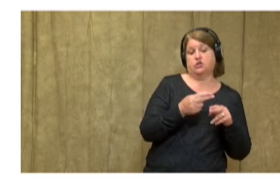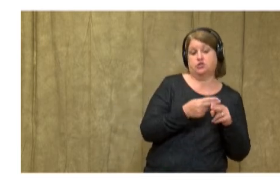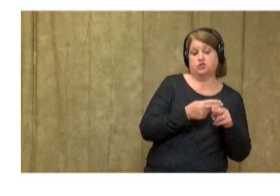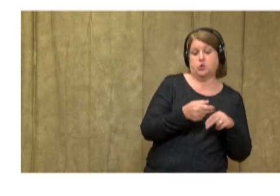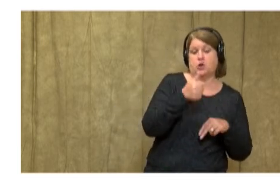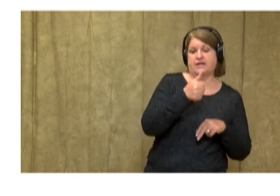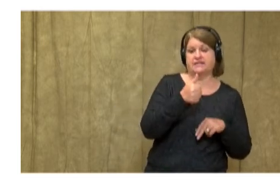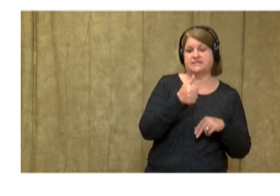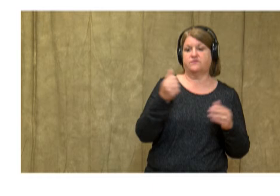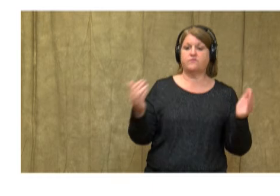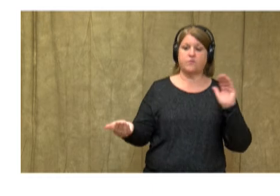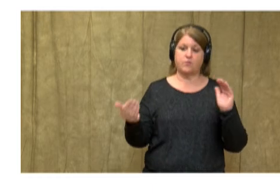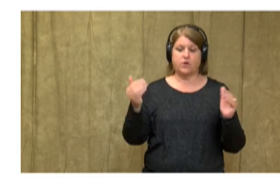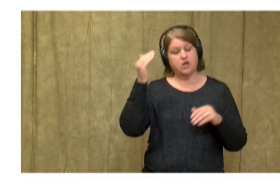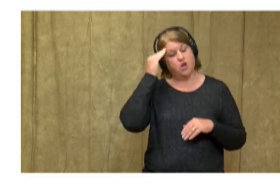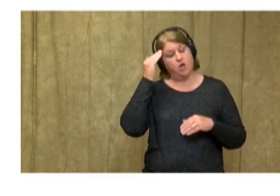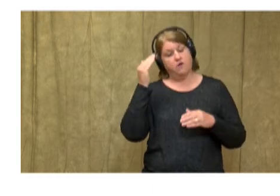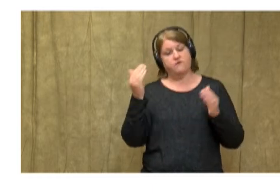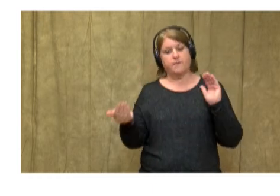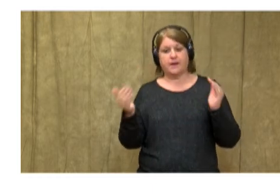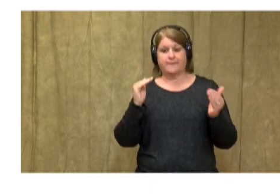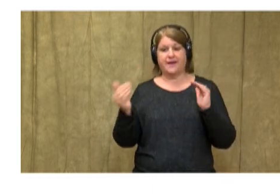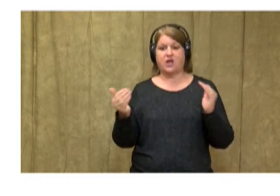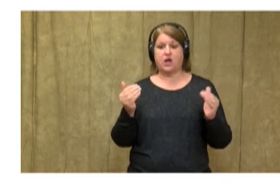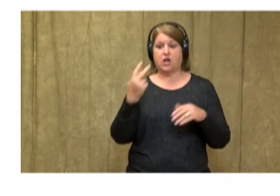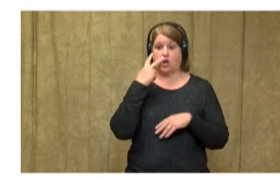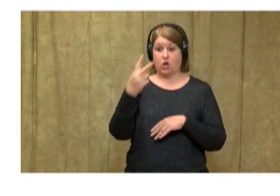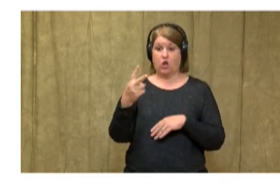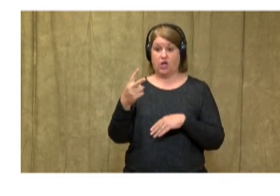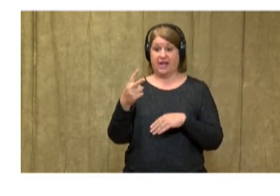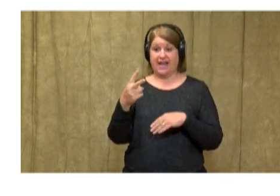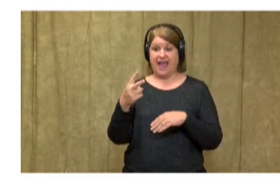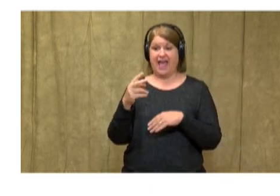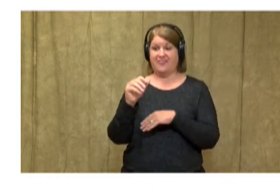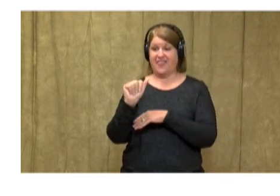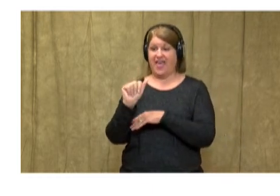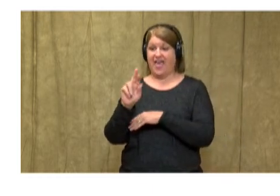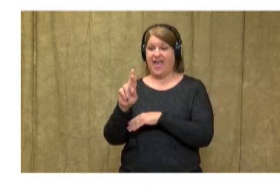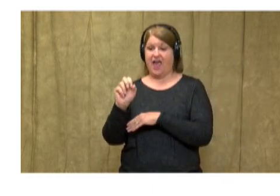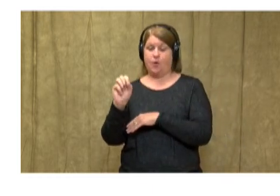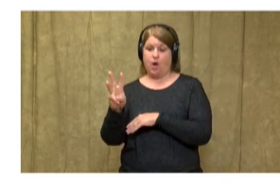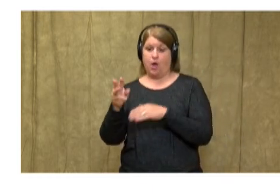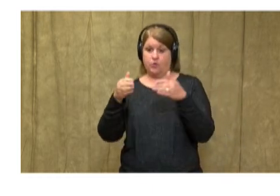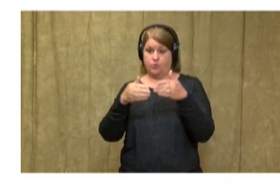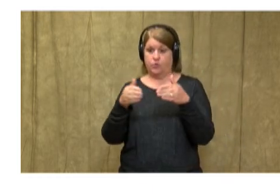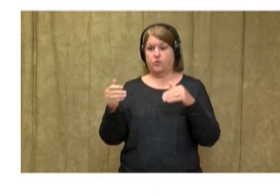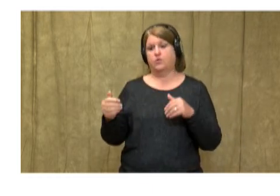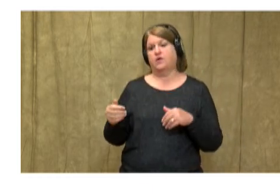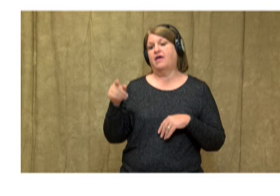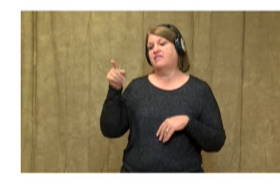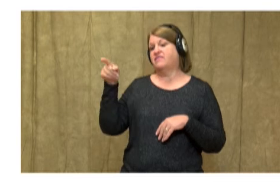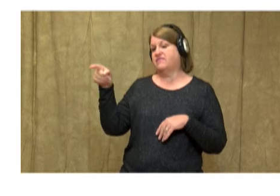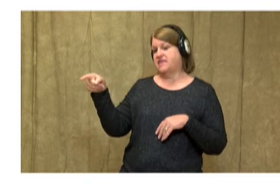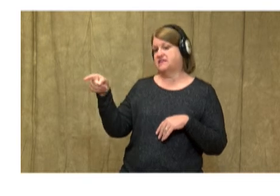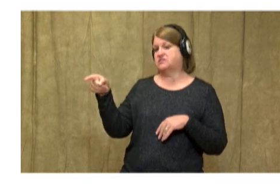lengths. Looking at our arrows, this arrow looks the